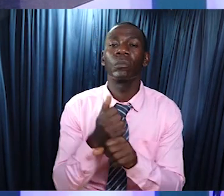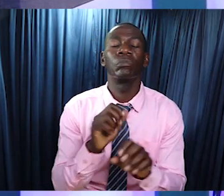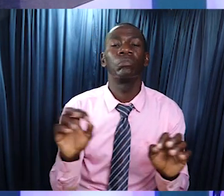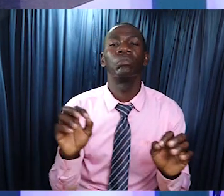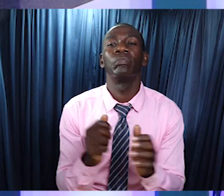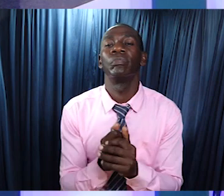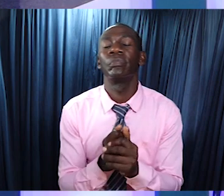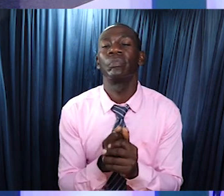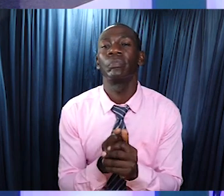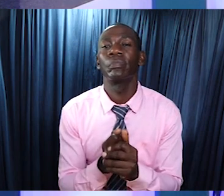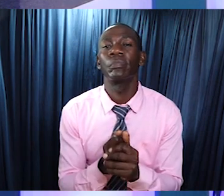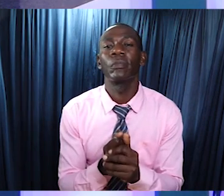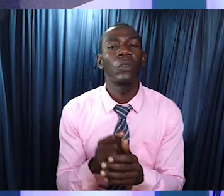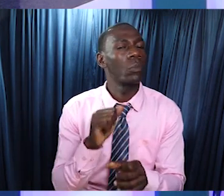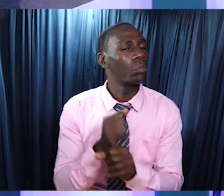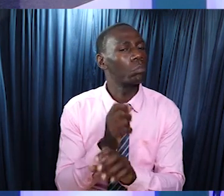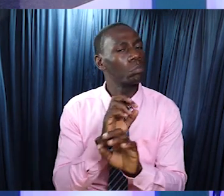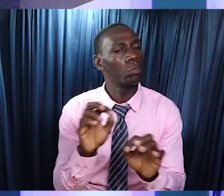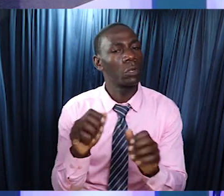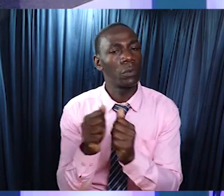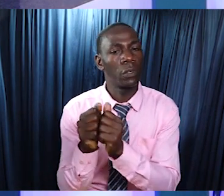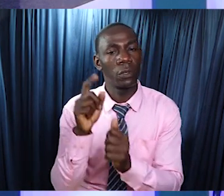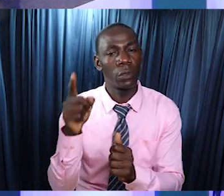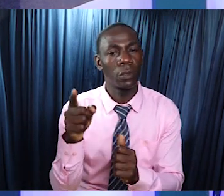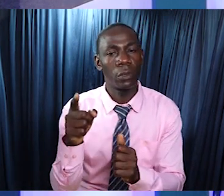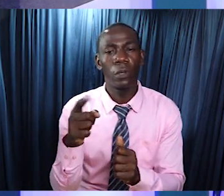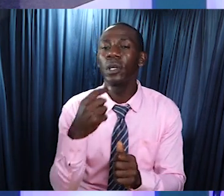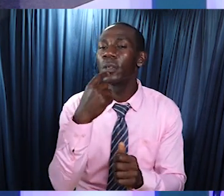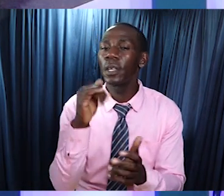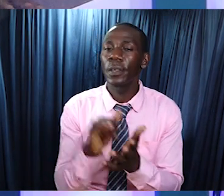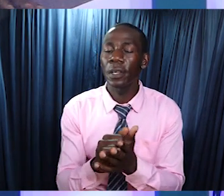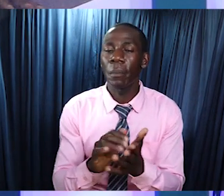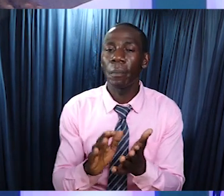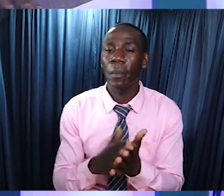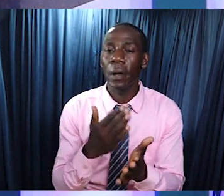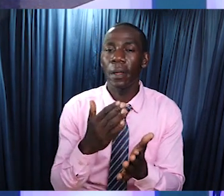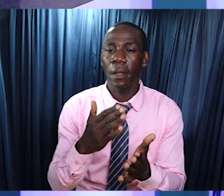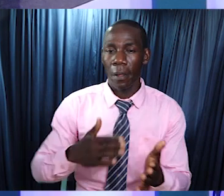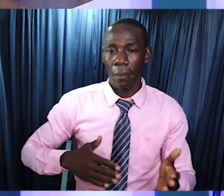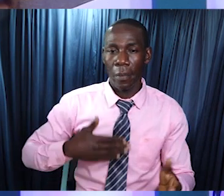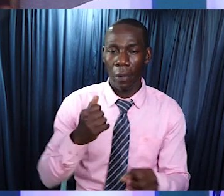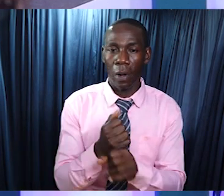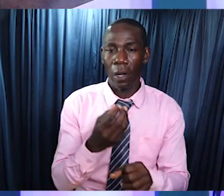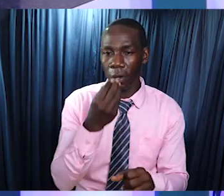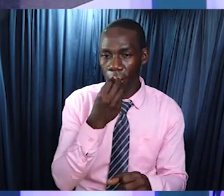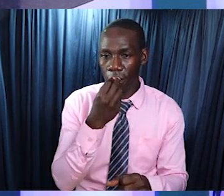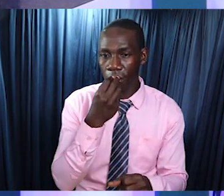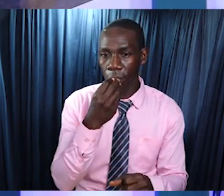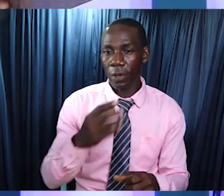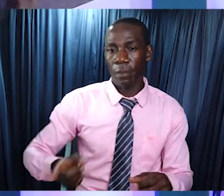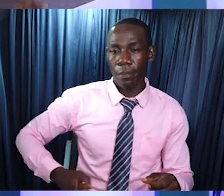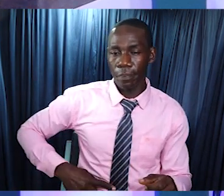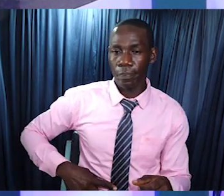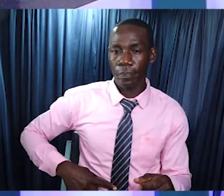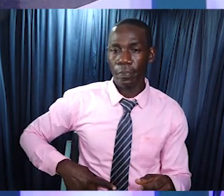He won't work with you. Hatafanya kazi. He won't work. Anasema watumishi wangu. He says my servants. Ndio watakula. Are the ones who will eat.